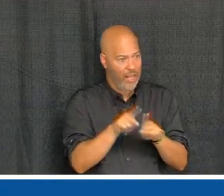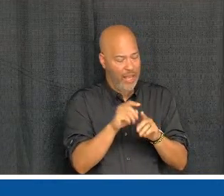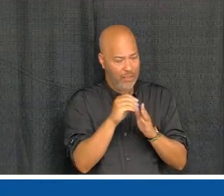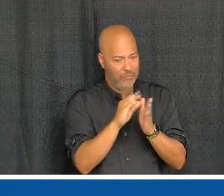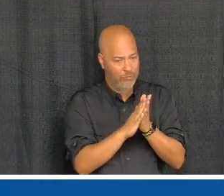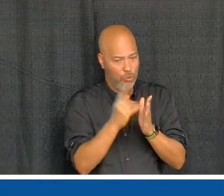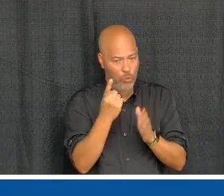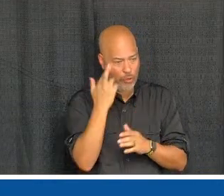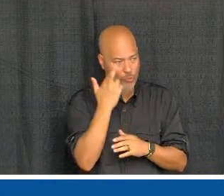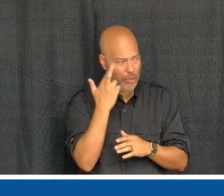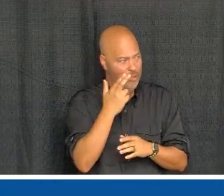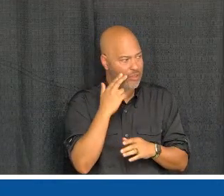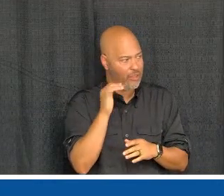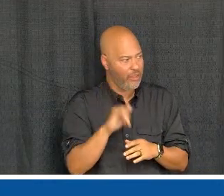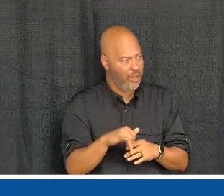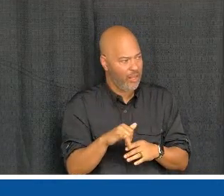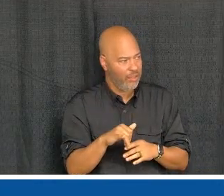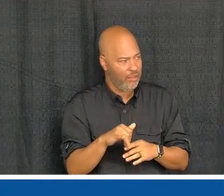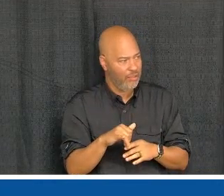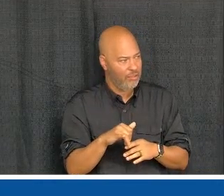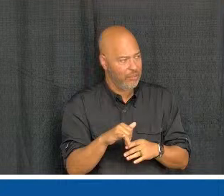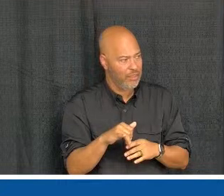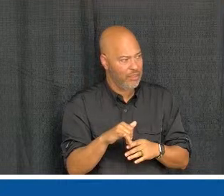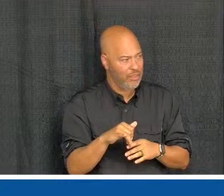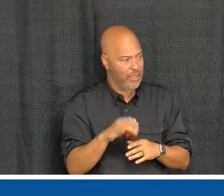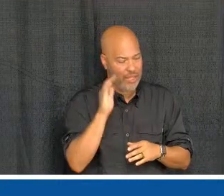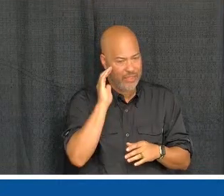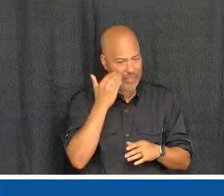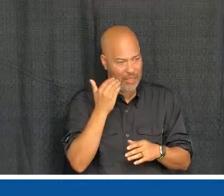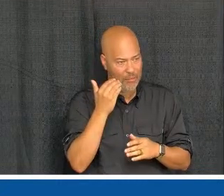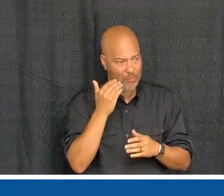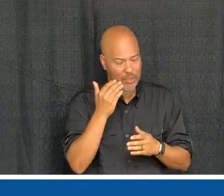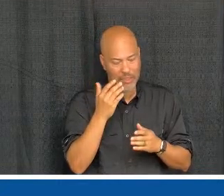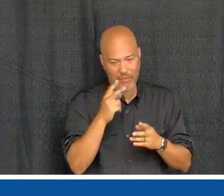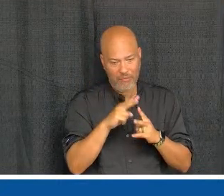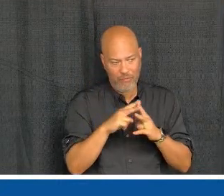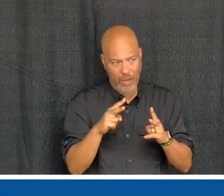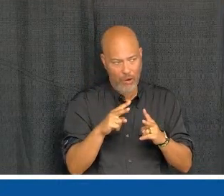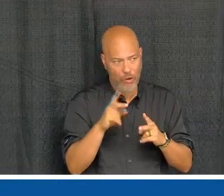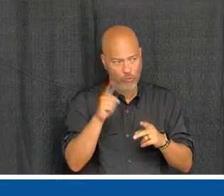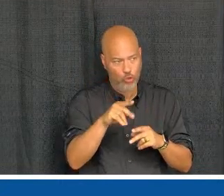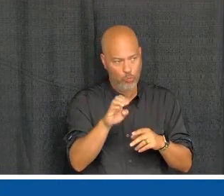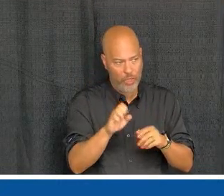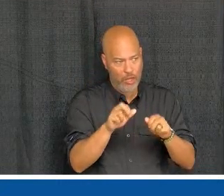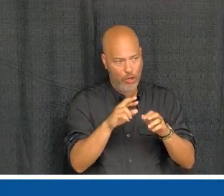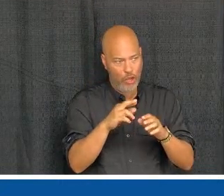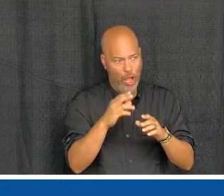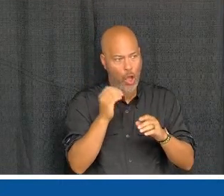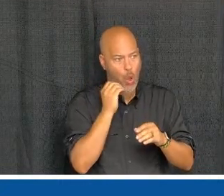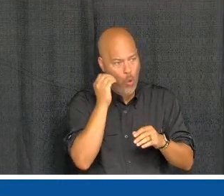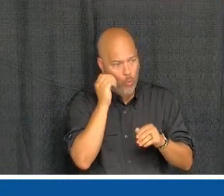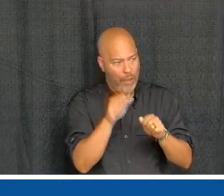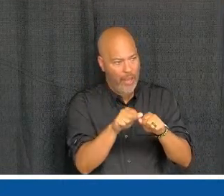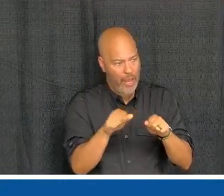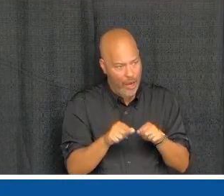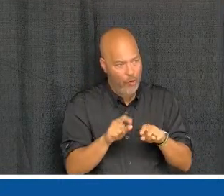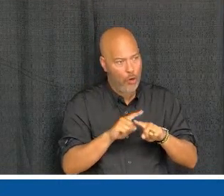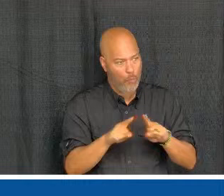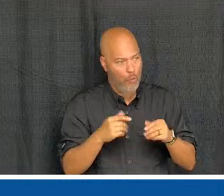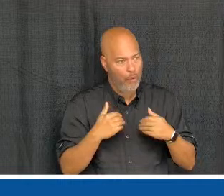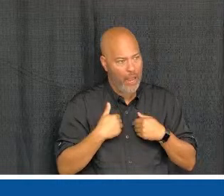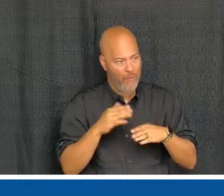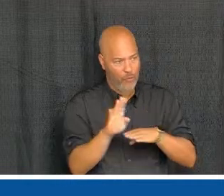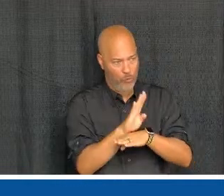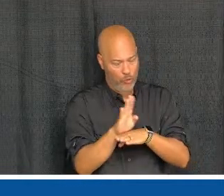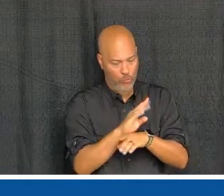of the reasons is, I mean, it seems pretty clean cut to be a residential area. However, we do have the